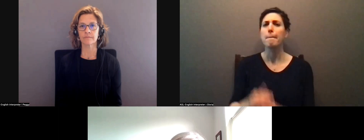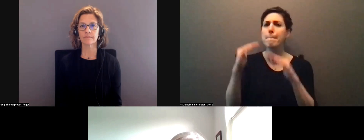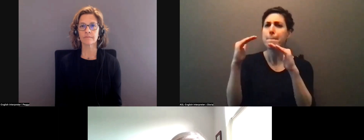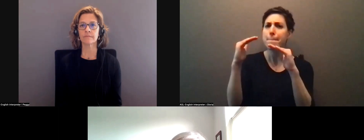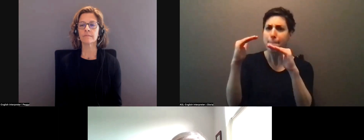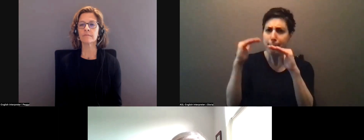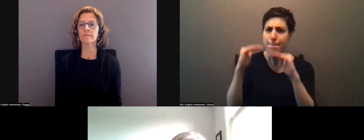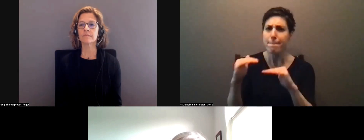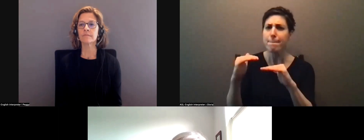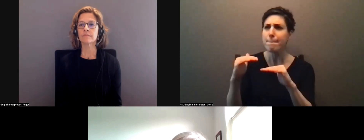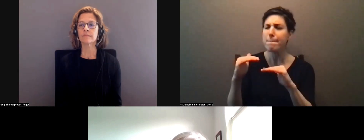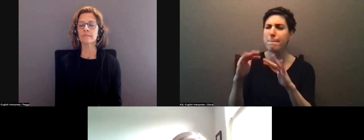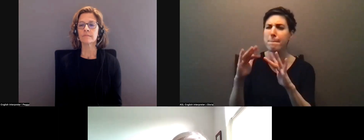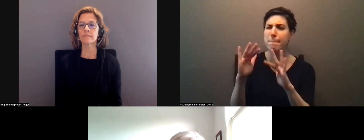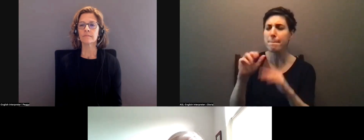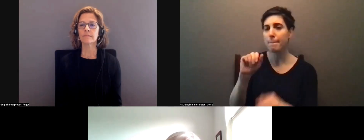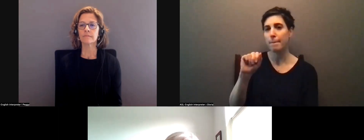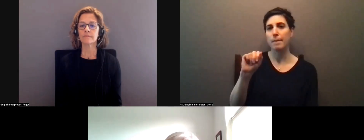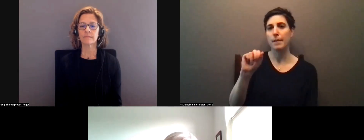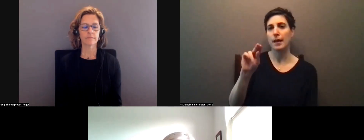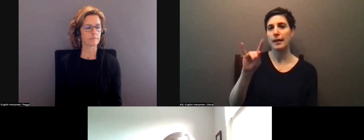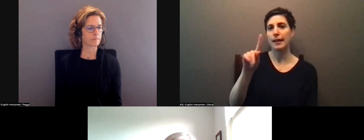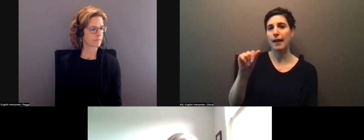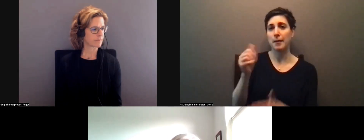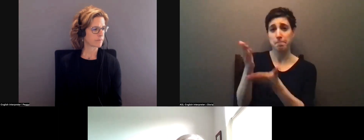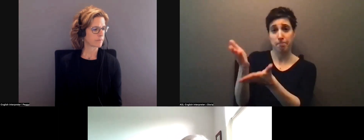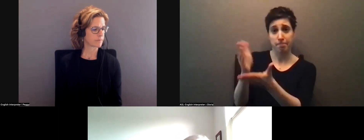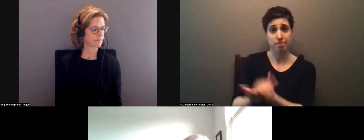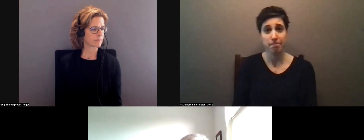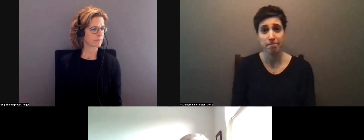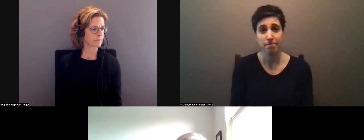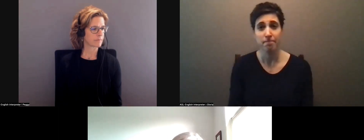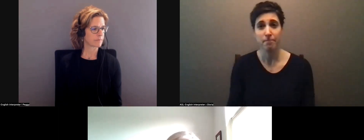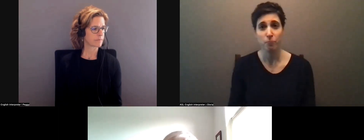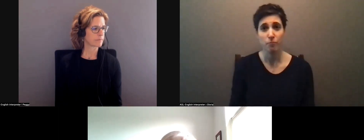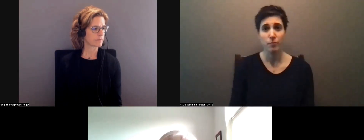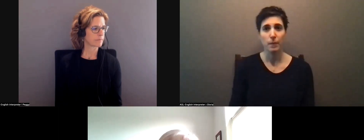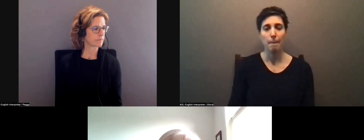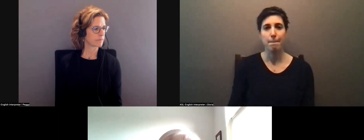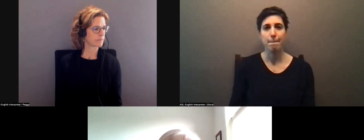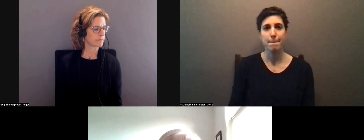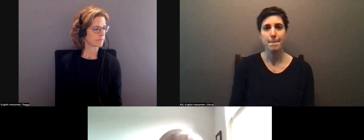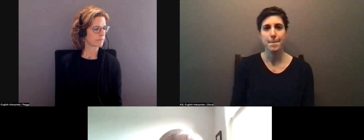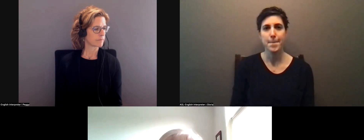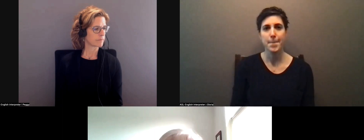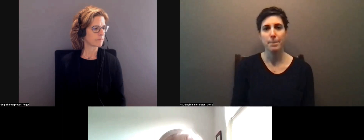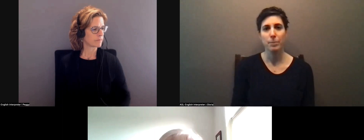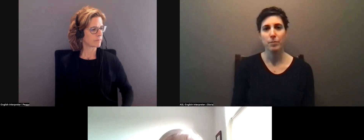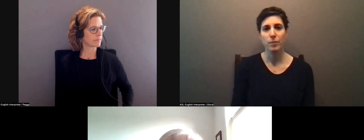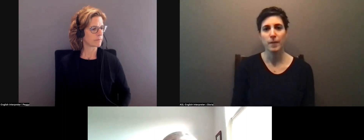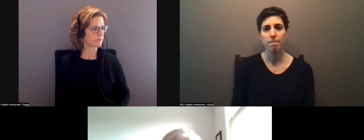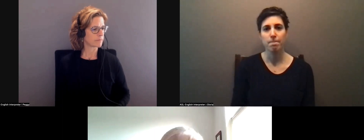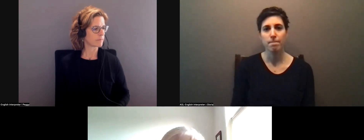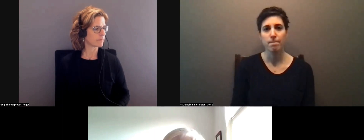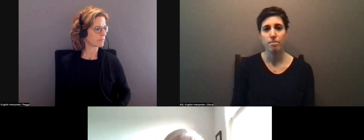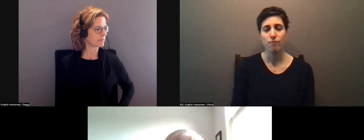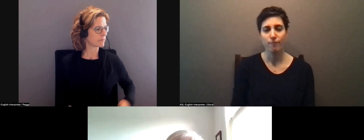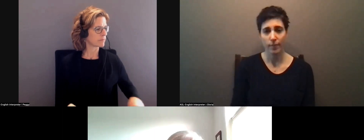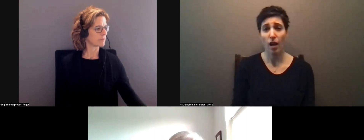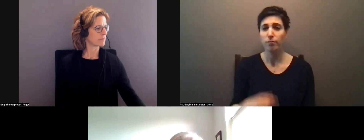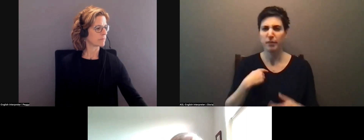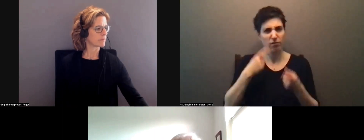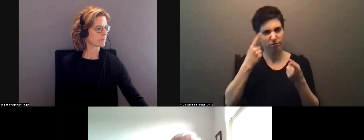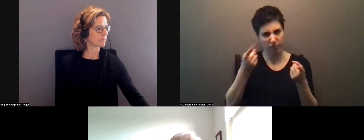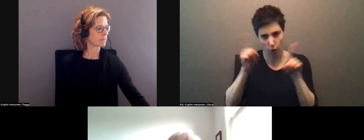then Anita, I'll flip it back to you if you want to share with us. I have to agree with Angela. One of